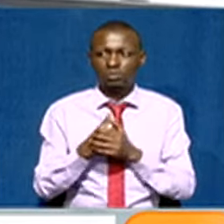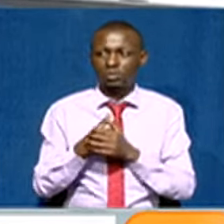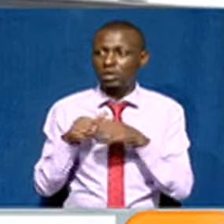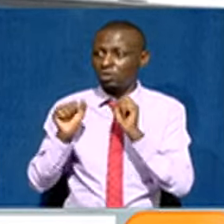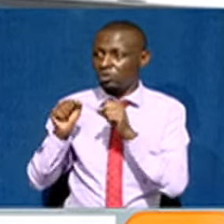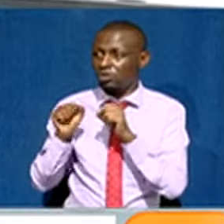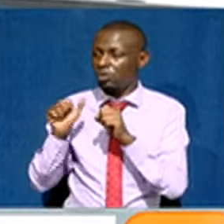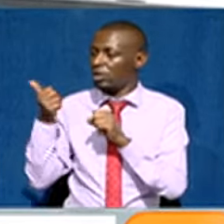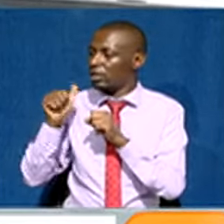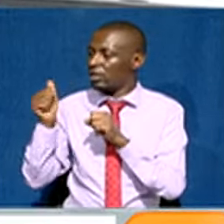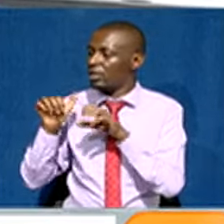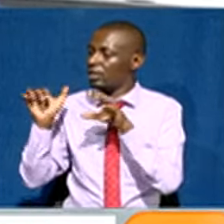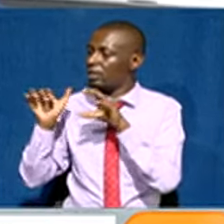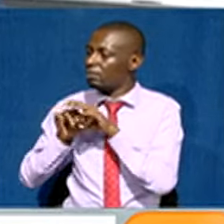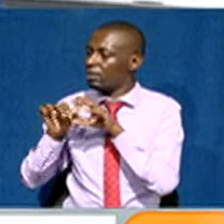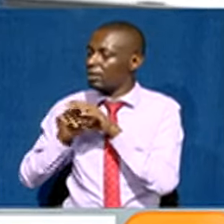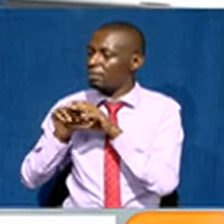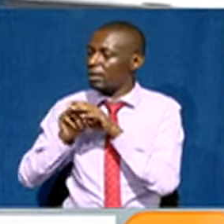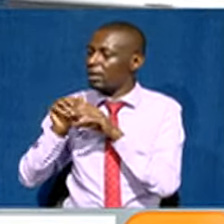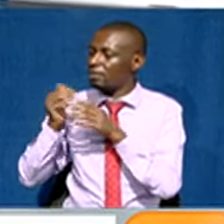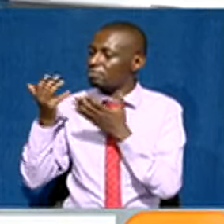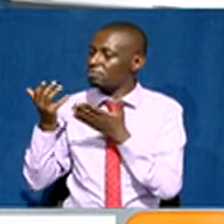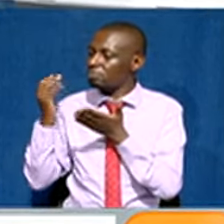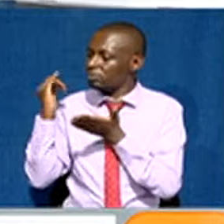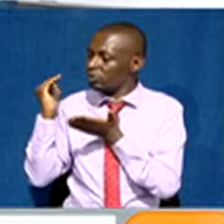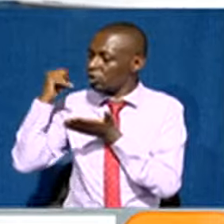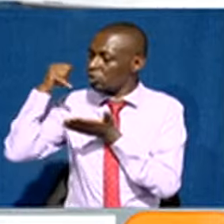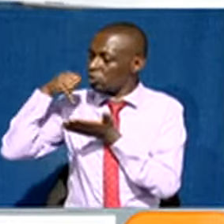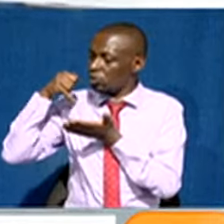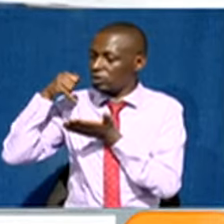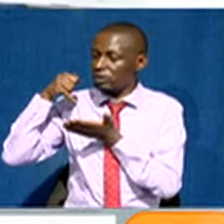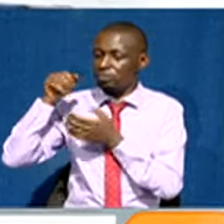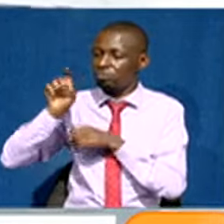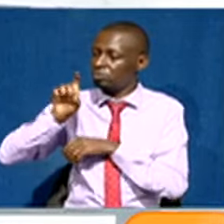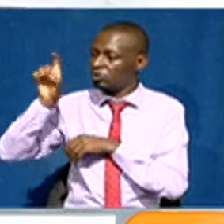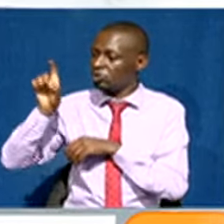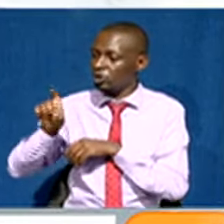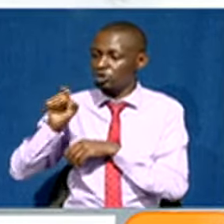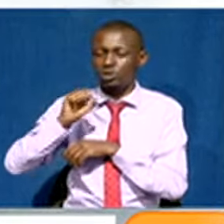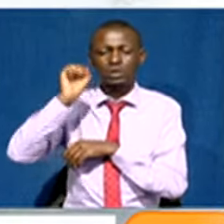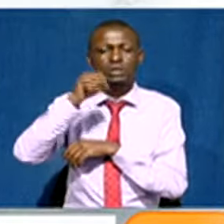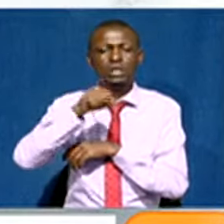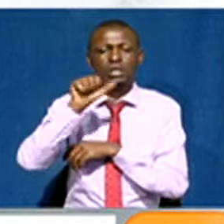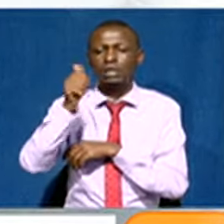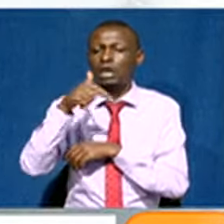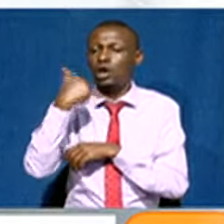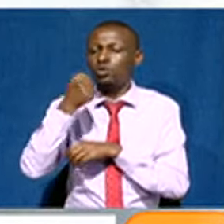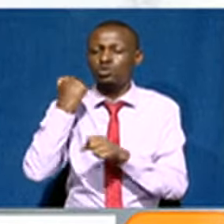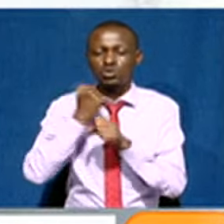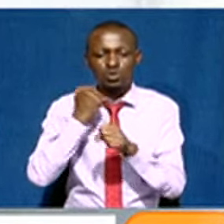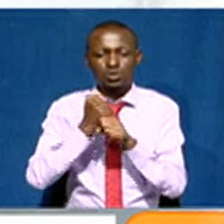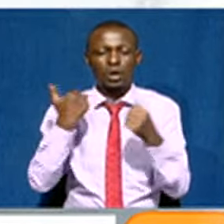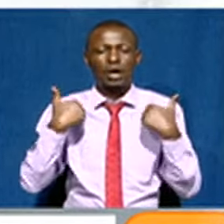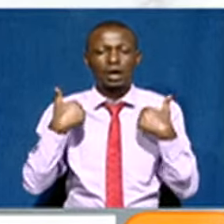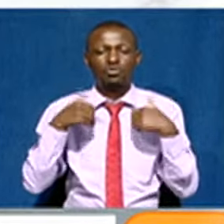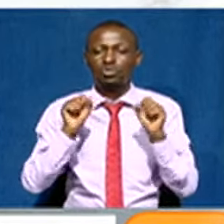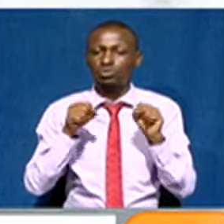Absolutely, to any other Kenyan who is employment and of course who is willing to join. Yeah. And